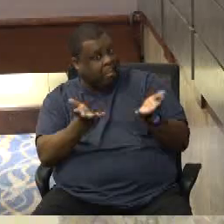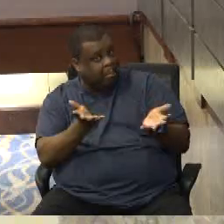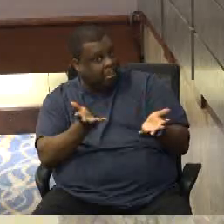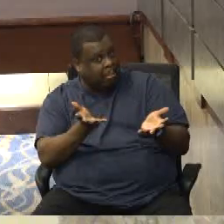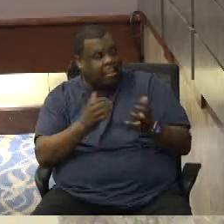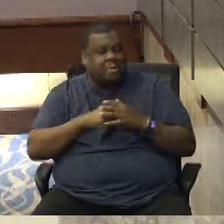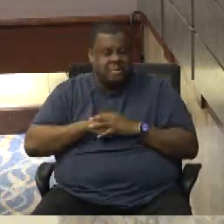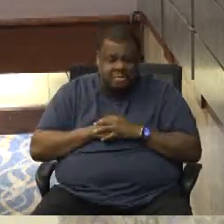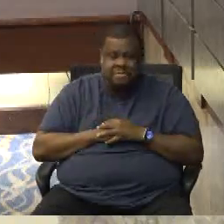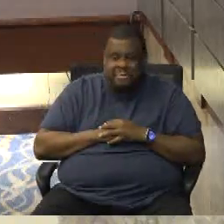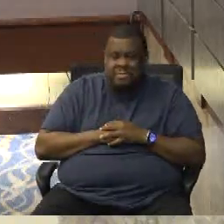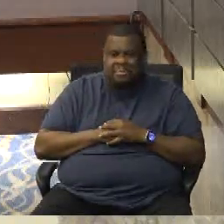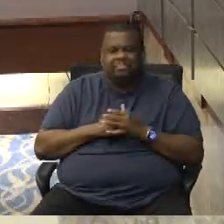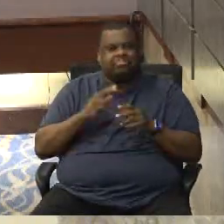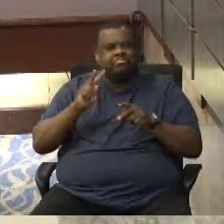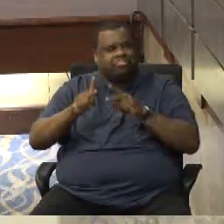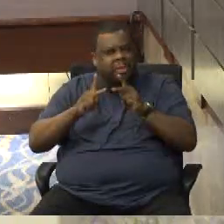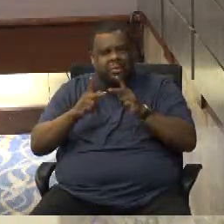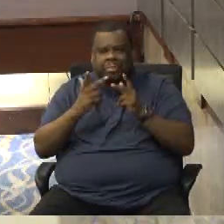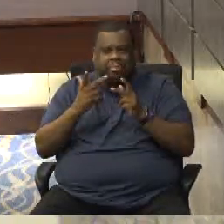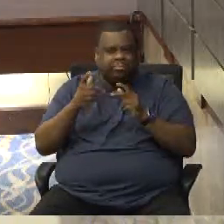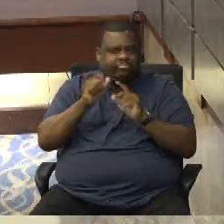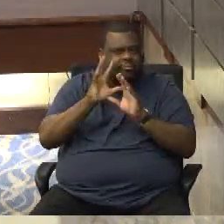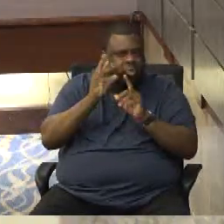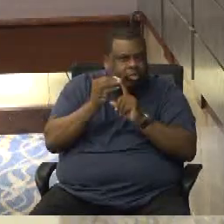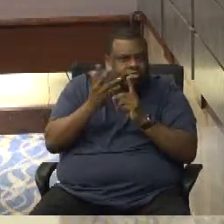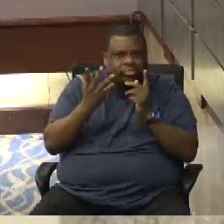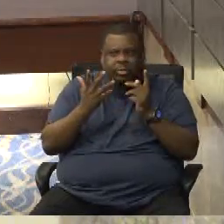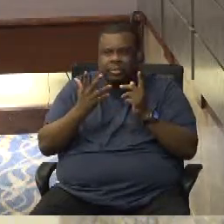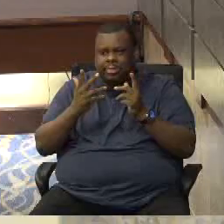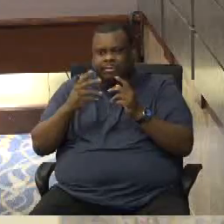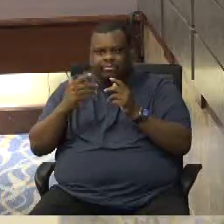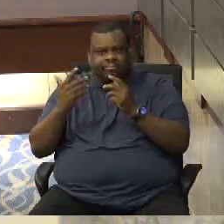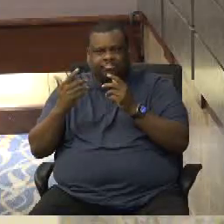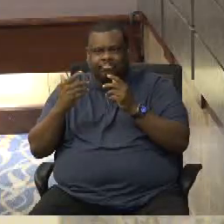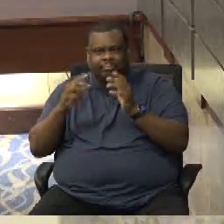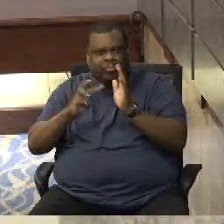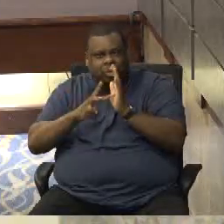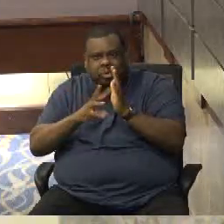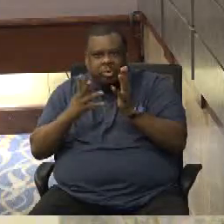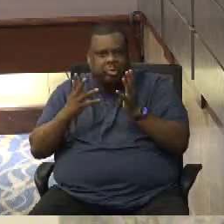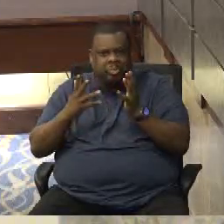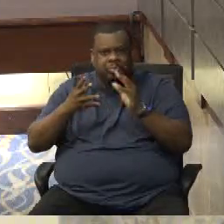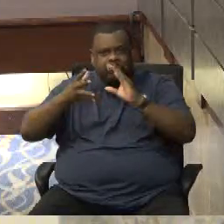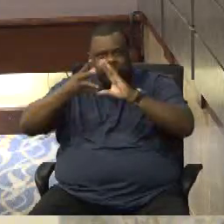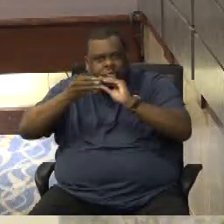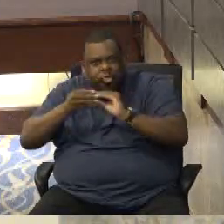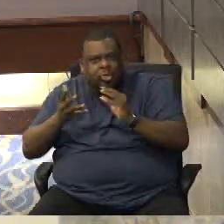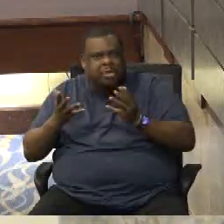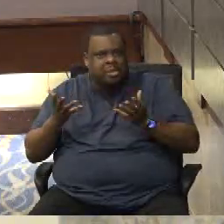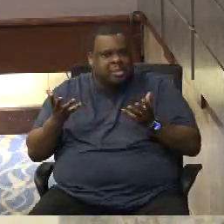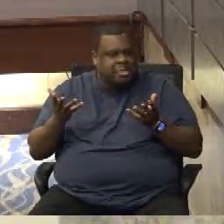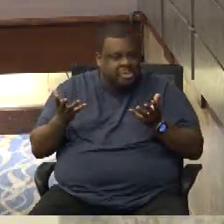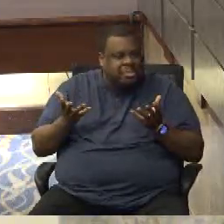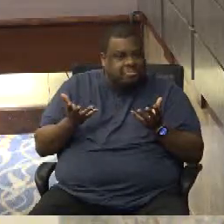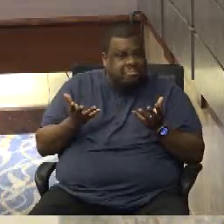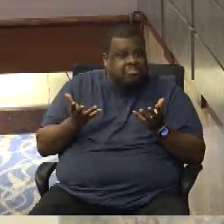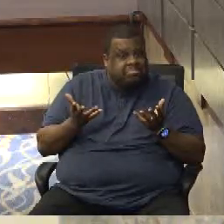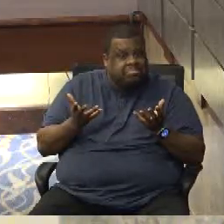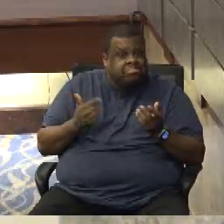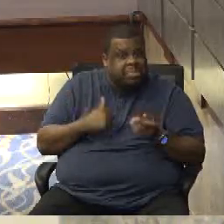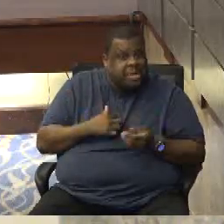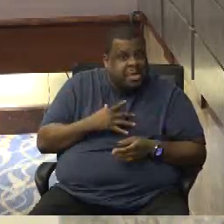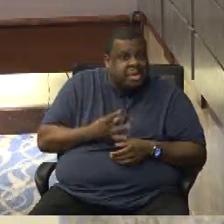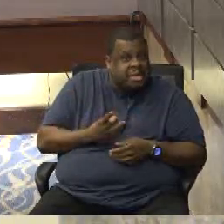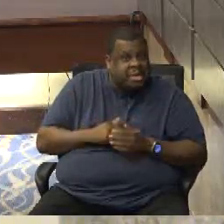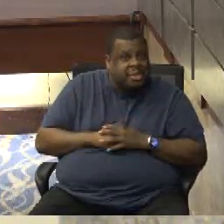cultural diversity, our belief in progress, our belief in a better future, and I like the subtle nod to we're a